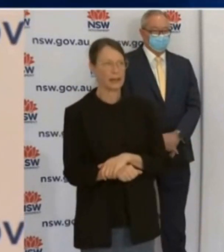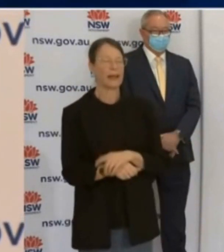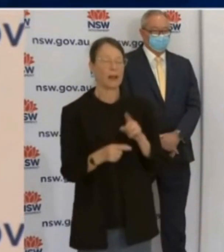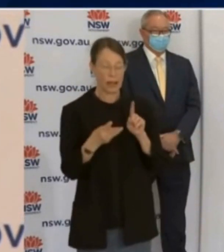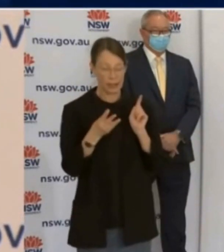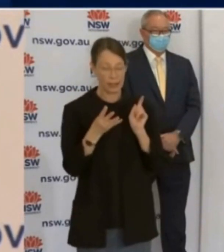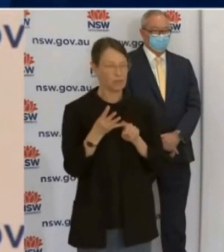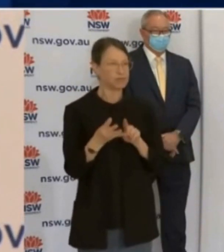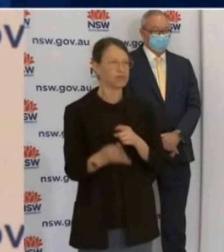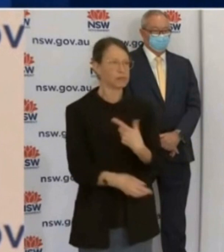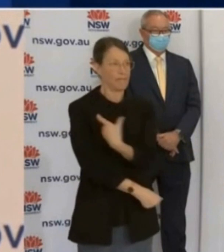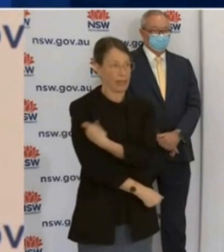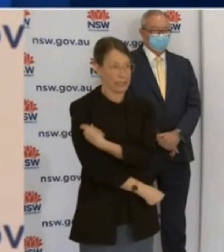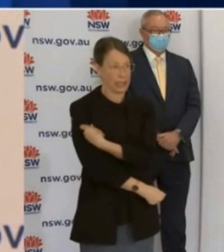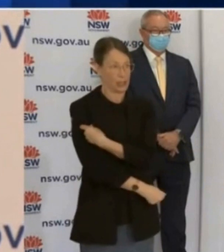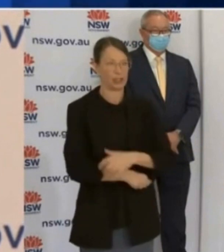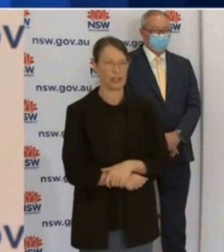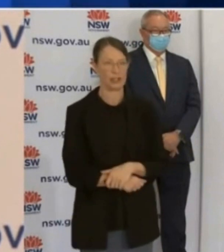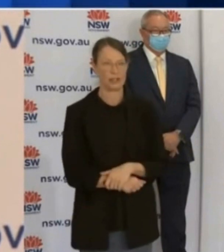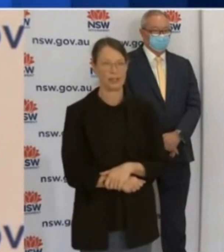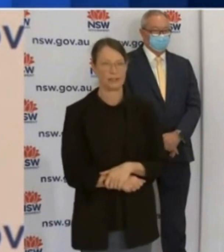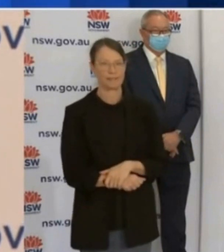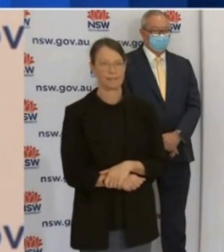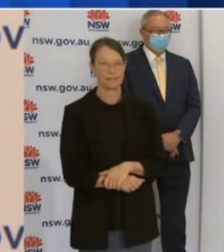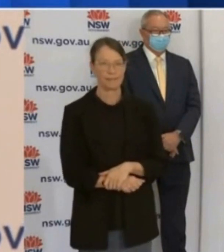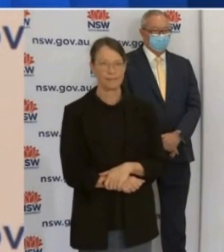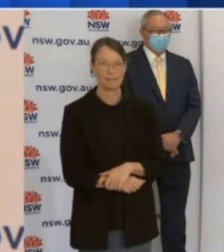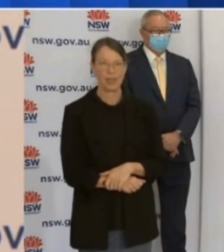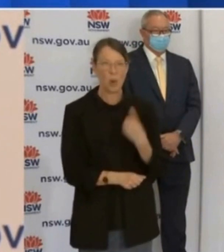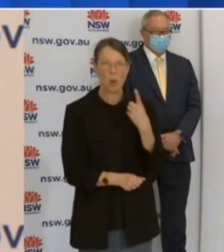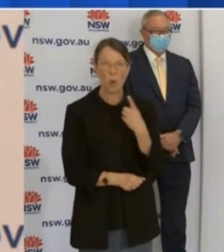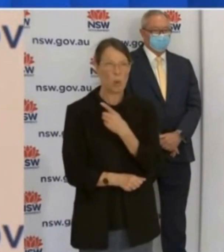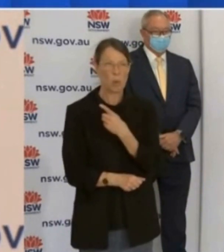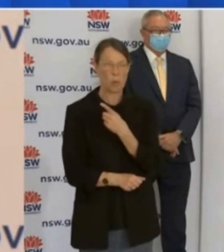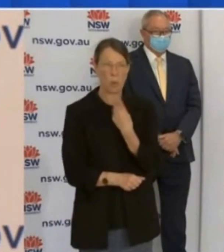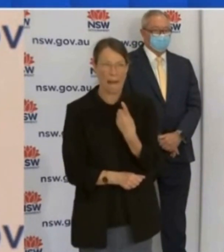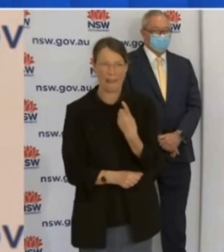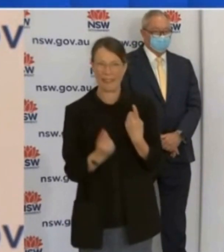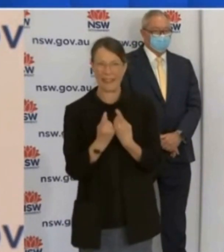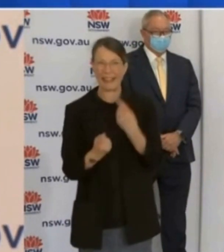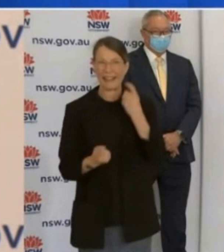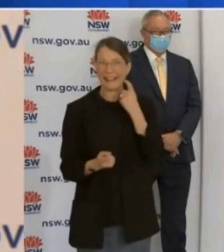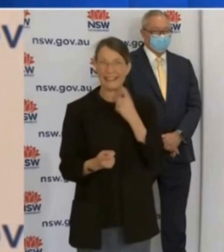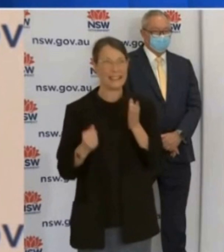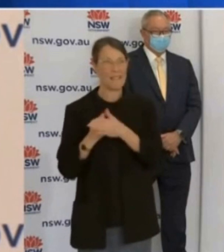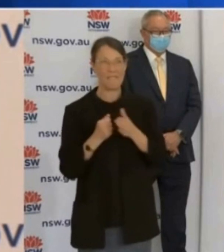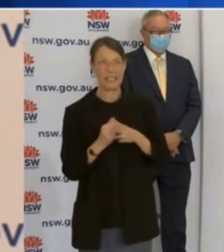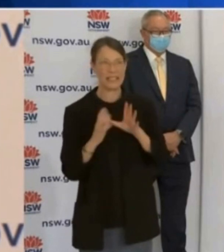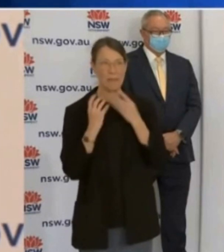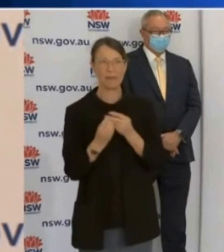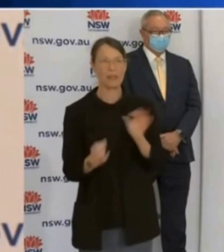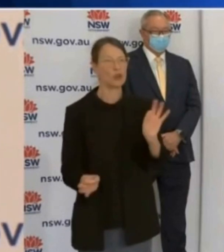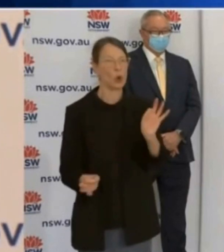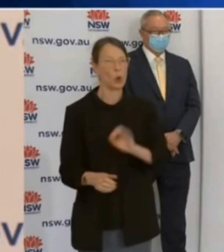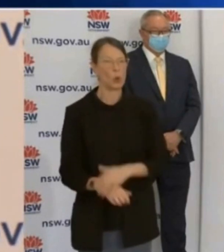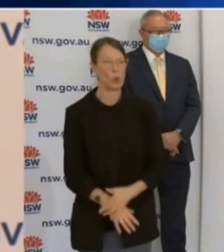single silver bullet, that would be the case. But from my public health perspective, I'm not happy that these case numbers are increasing,